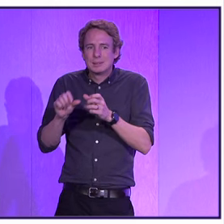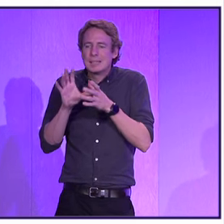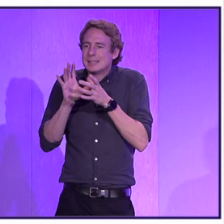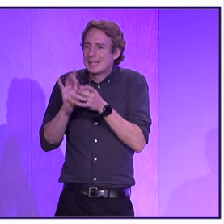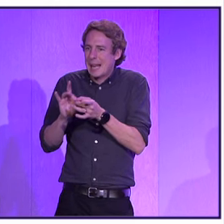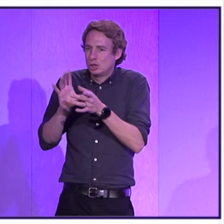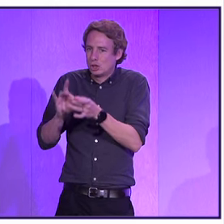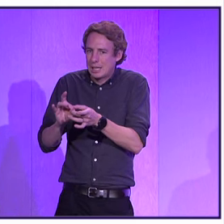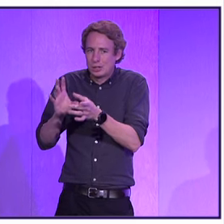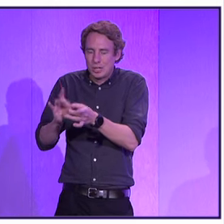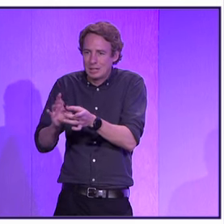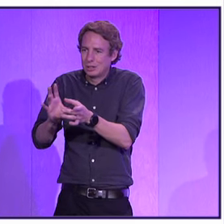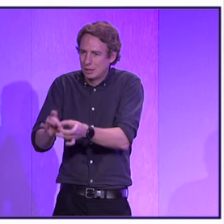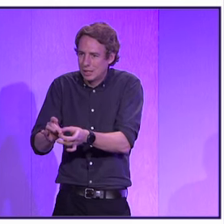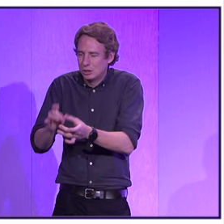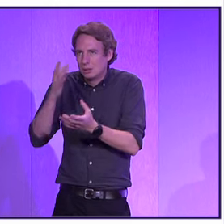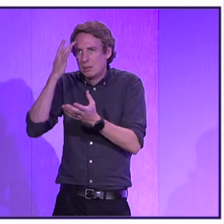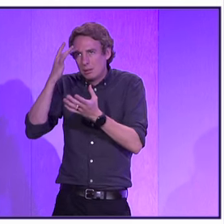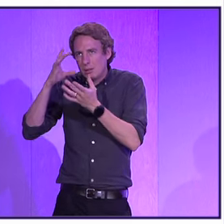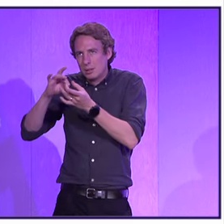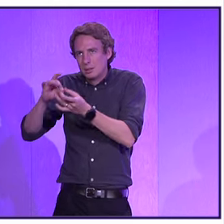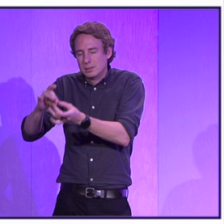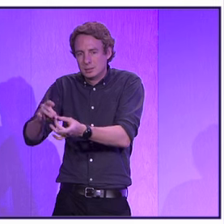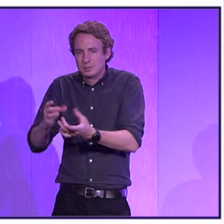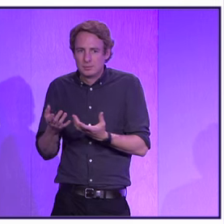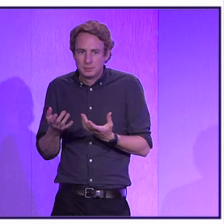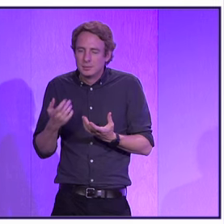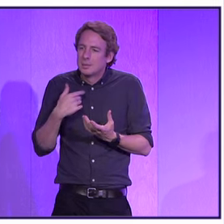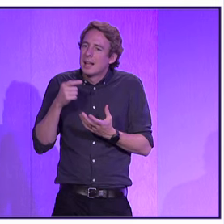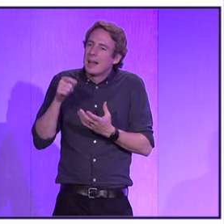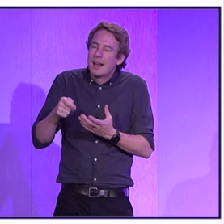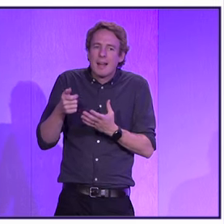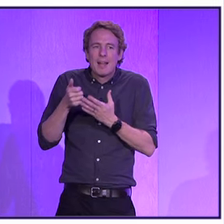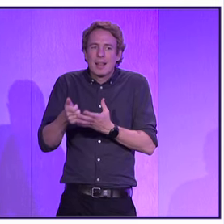And it's those connections that build change potential.